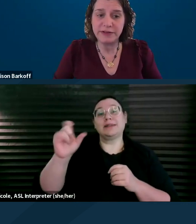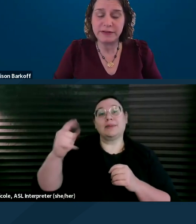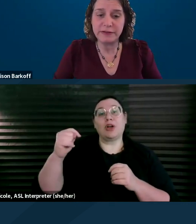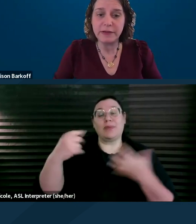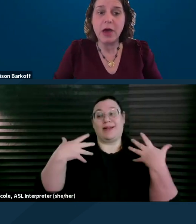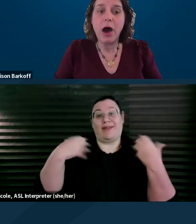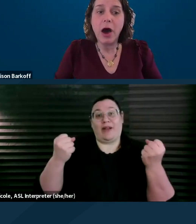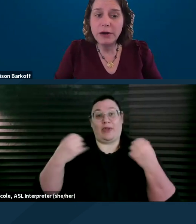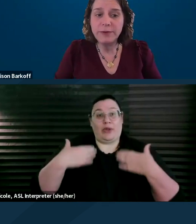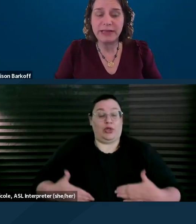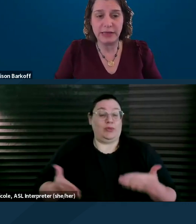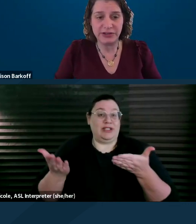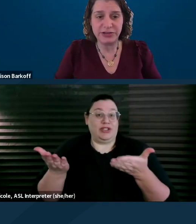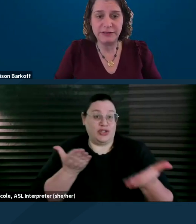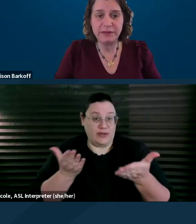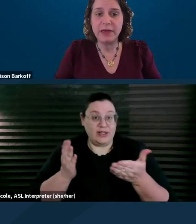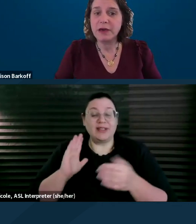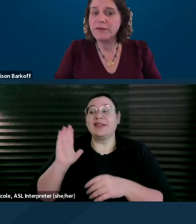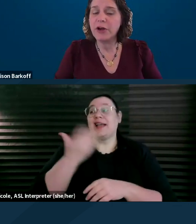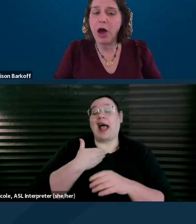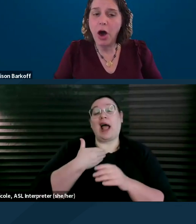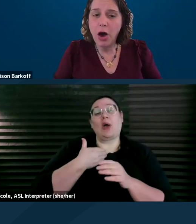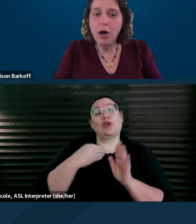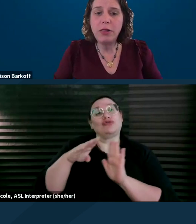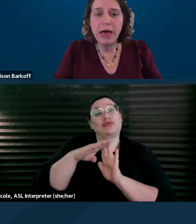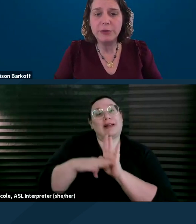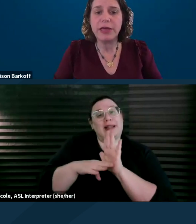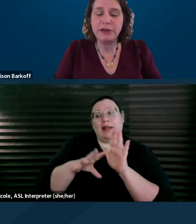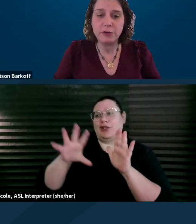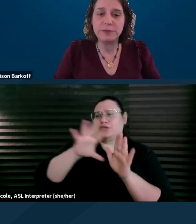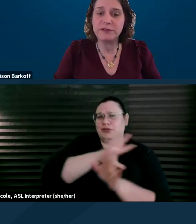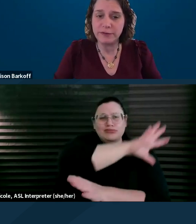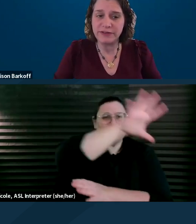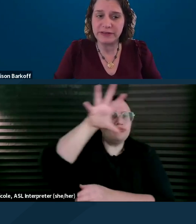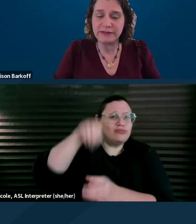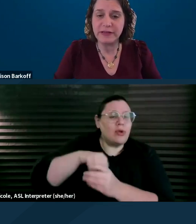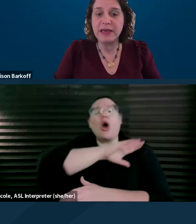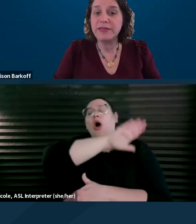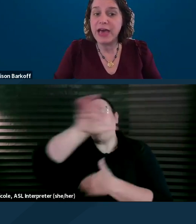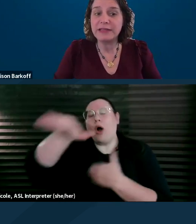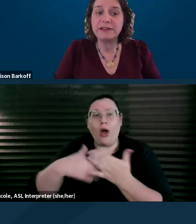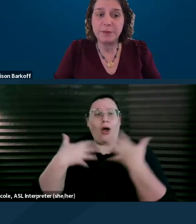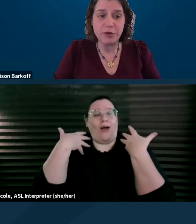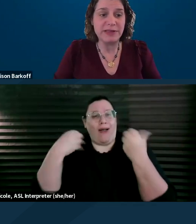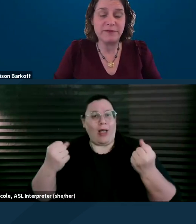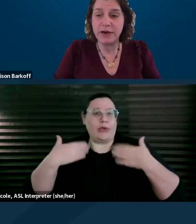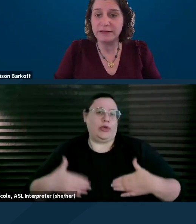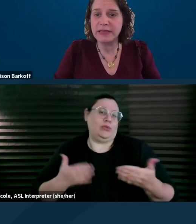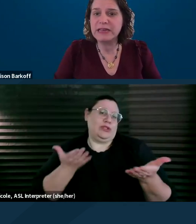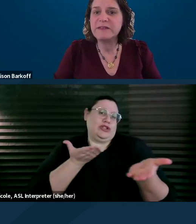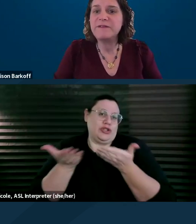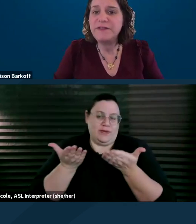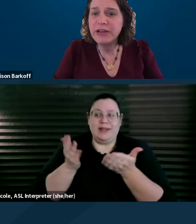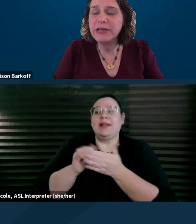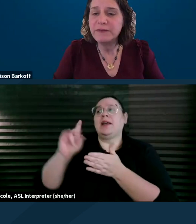Human Services, our regulations cover all health and human services that the department